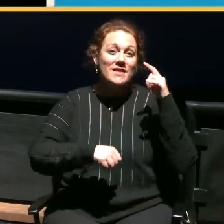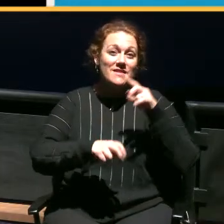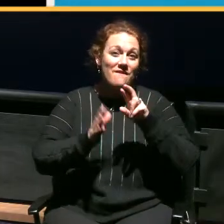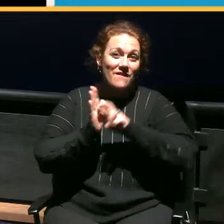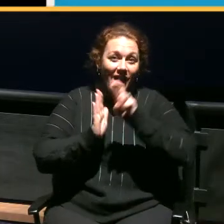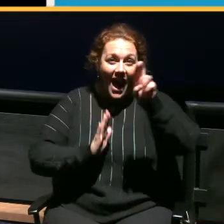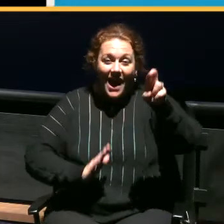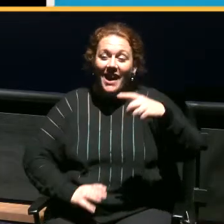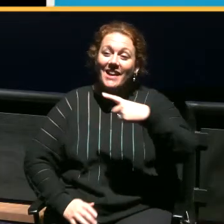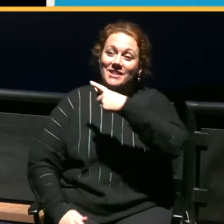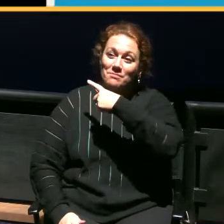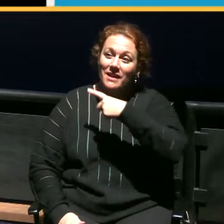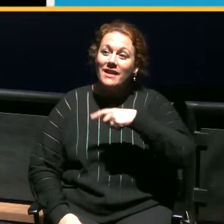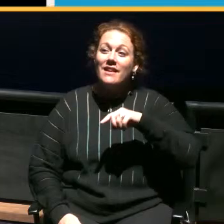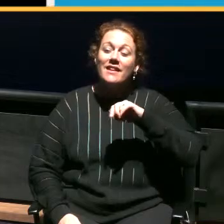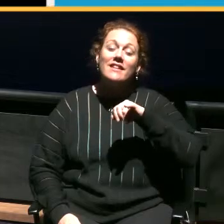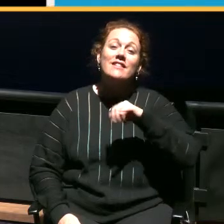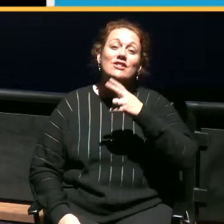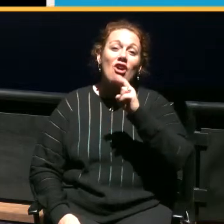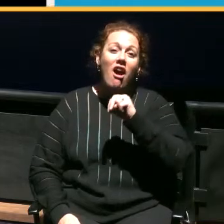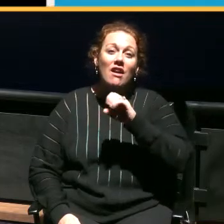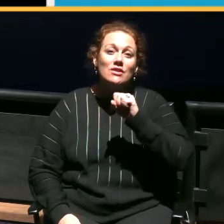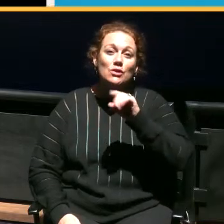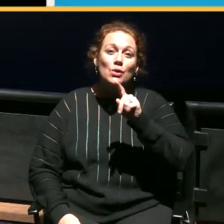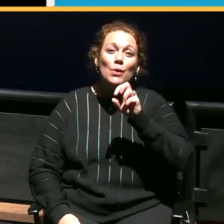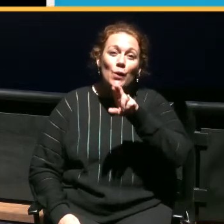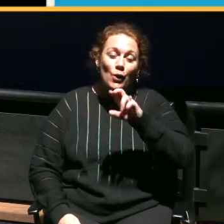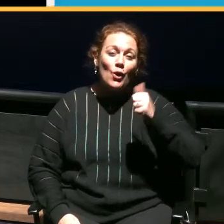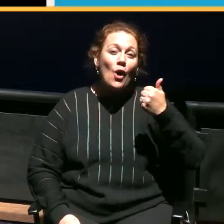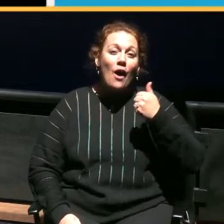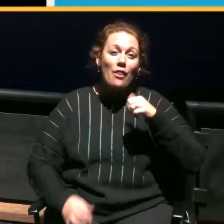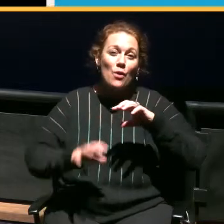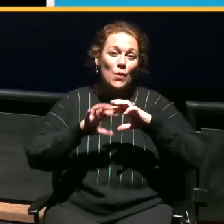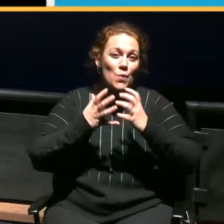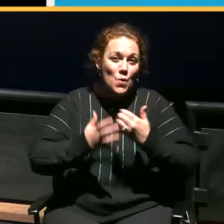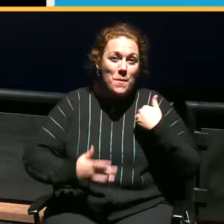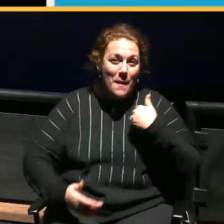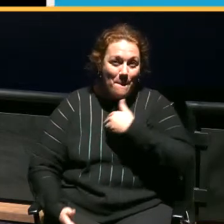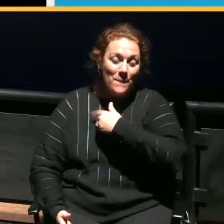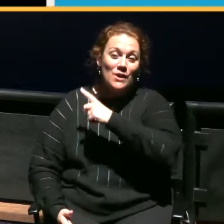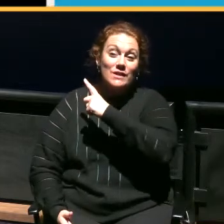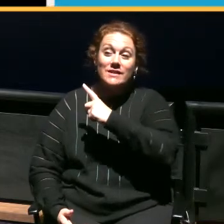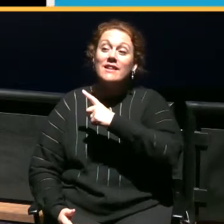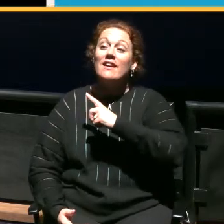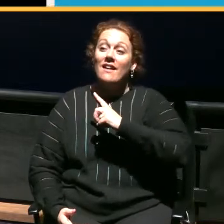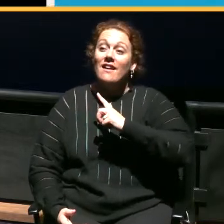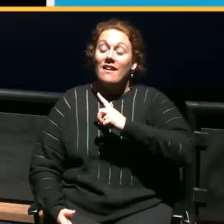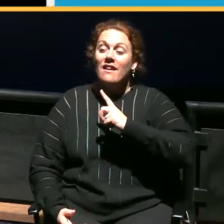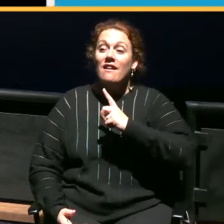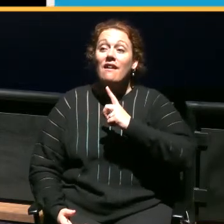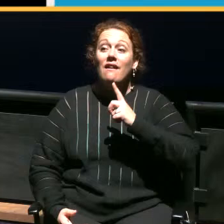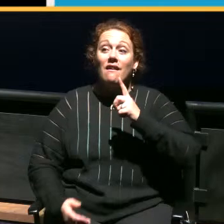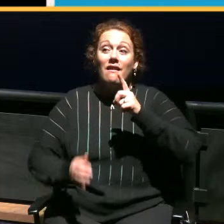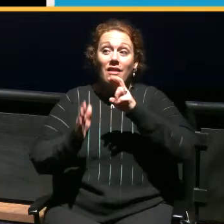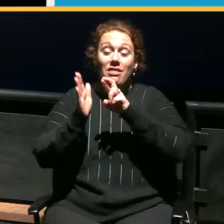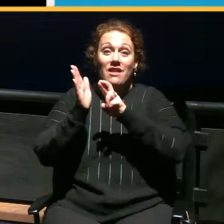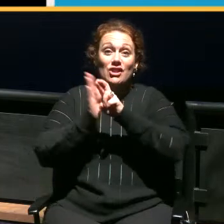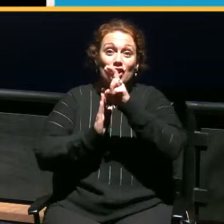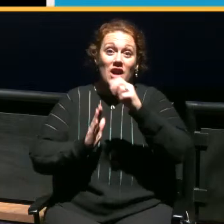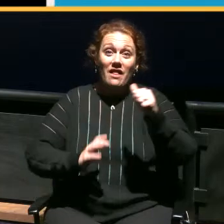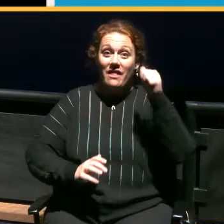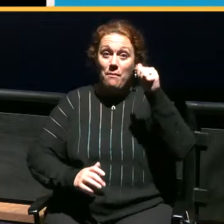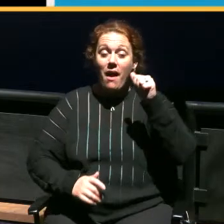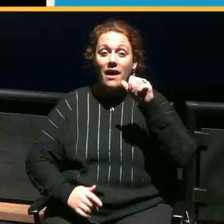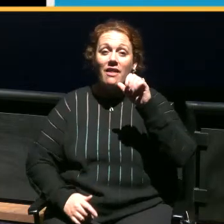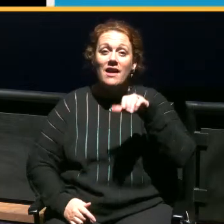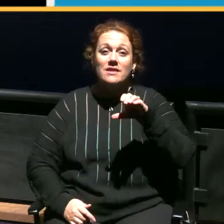right there, and Scooter, and John right there, and our other crew members. The space shuttle in the back there, that's